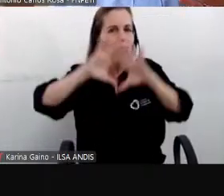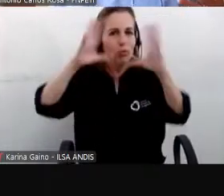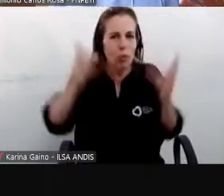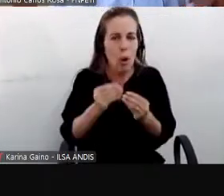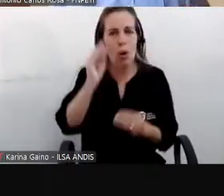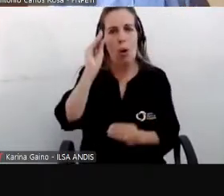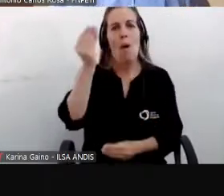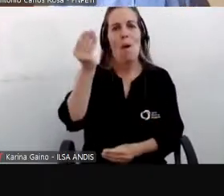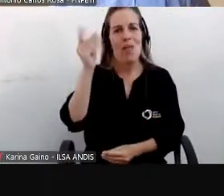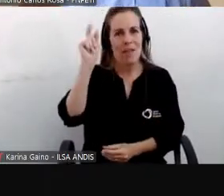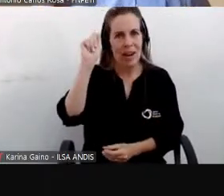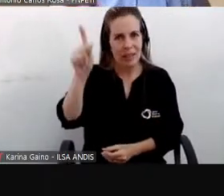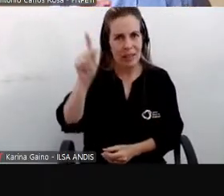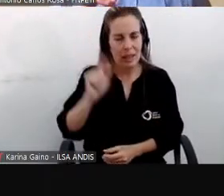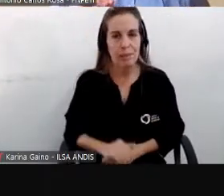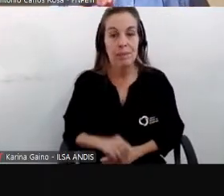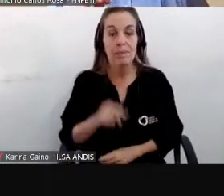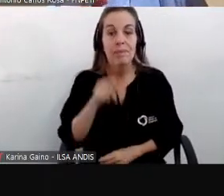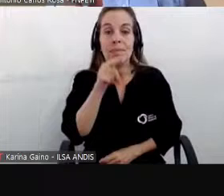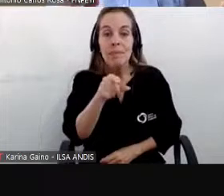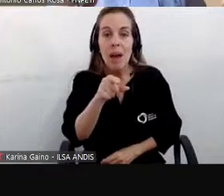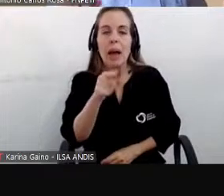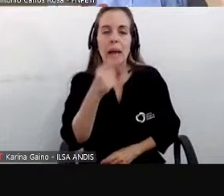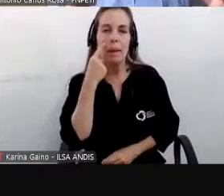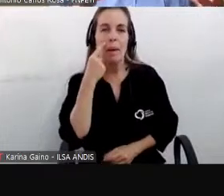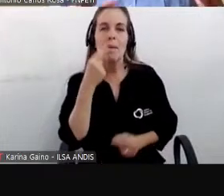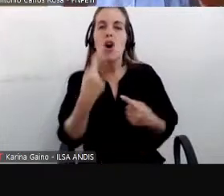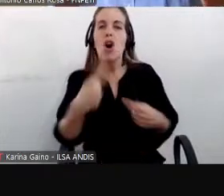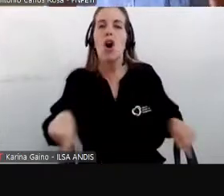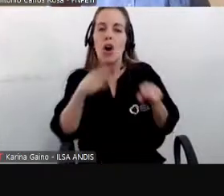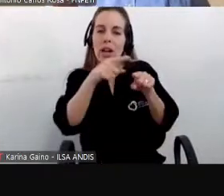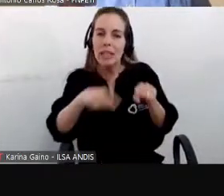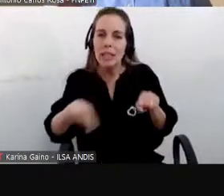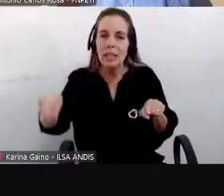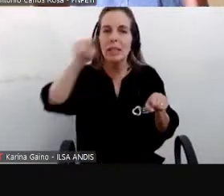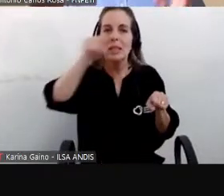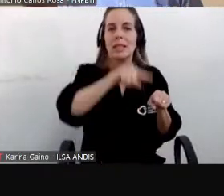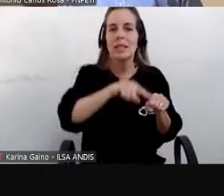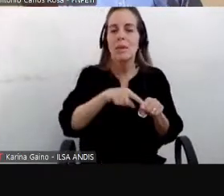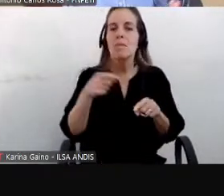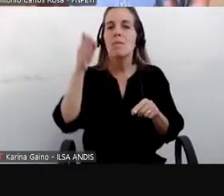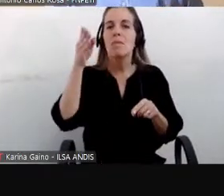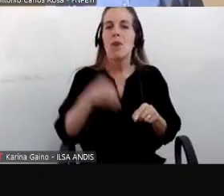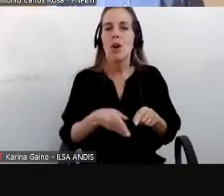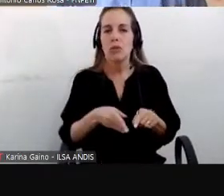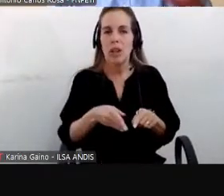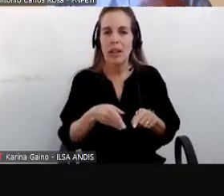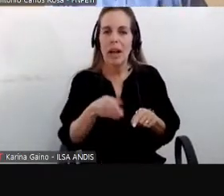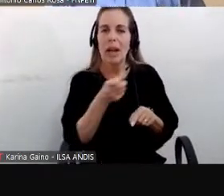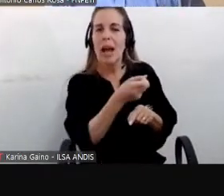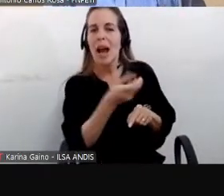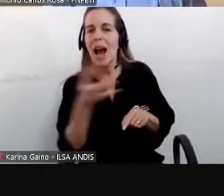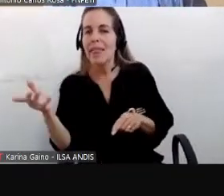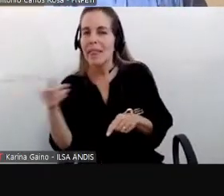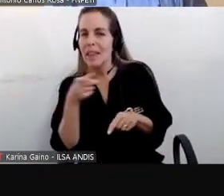human trafficking, and slave labor from Brazil. These are the stakeholders